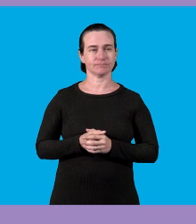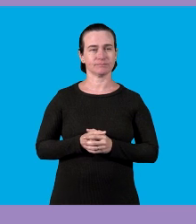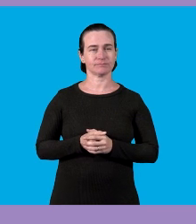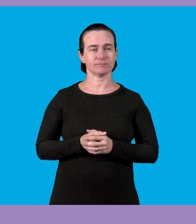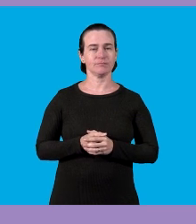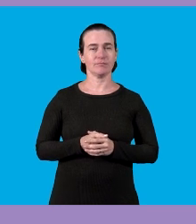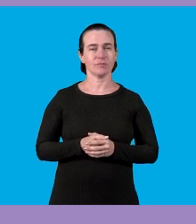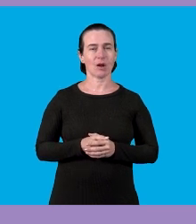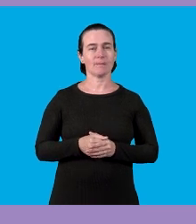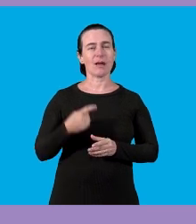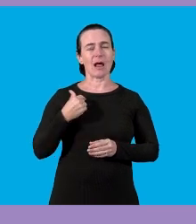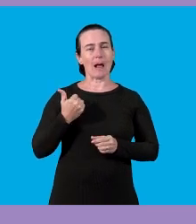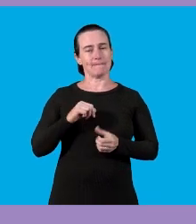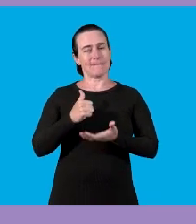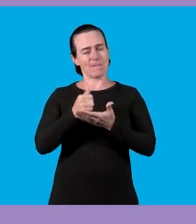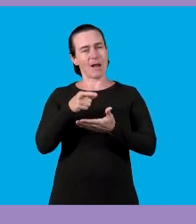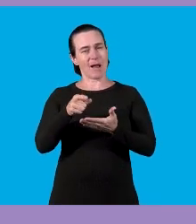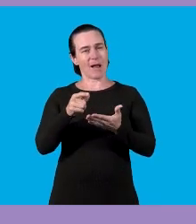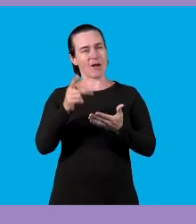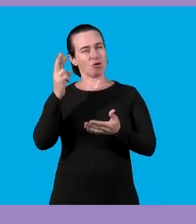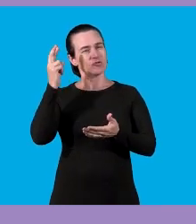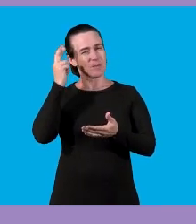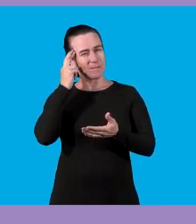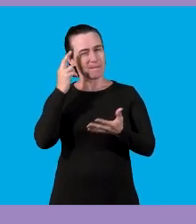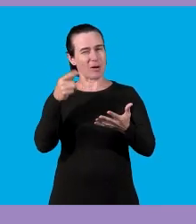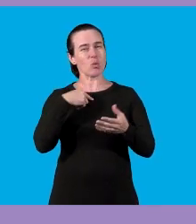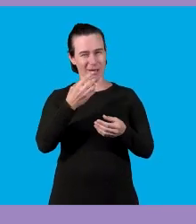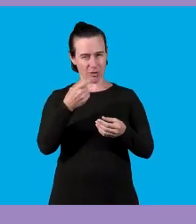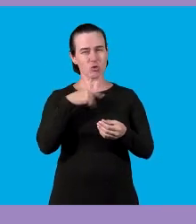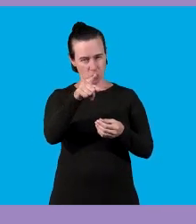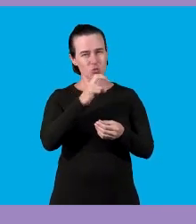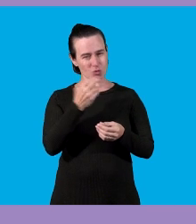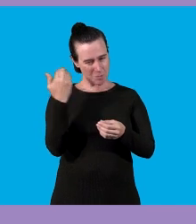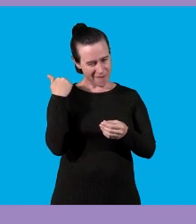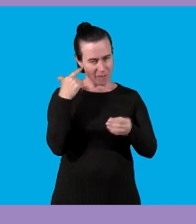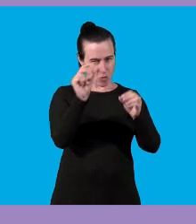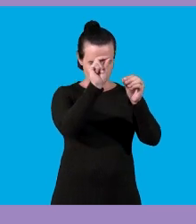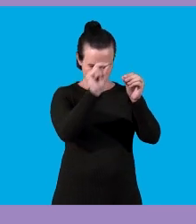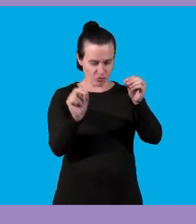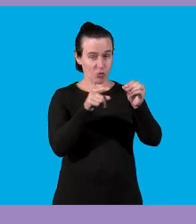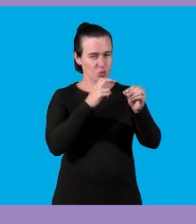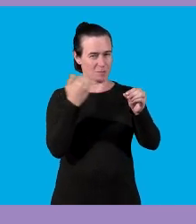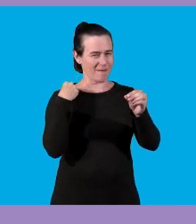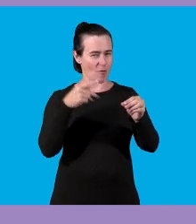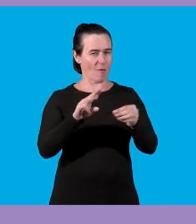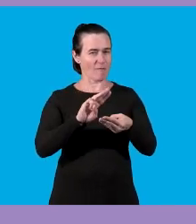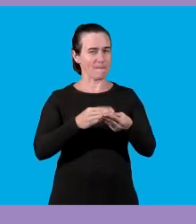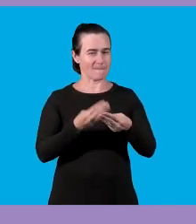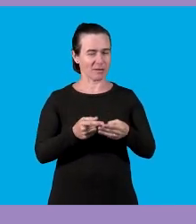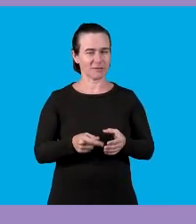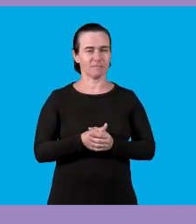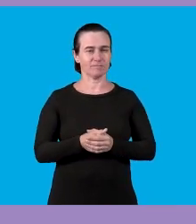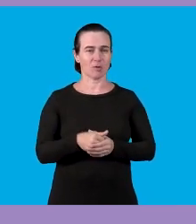that you are able to remember them as an instrument we use to draw angles. So that one is